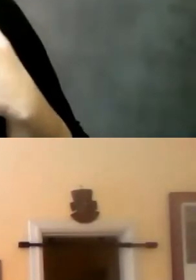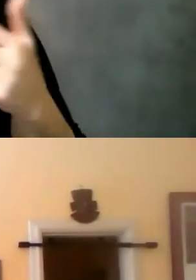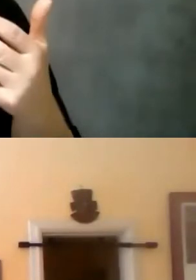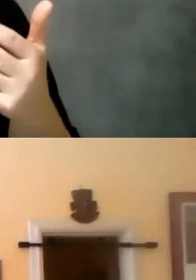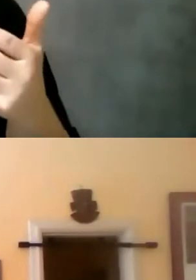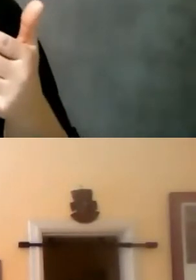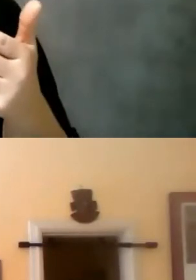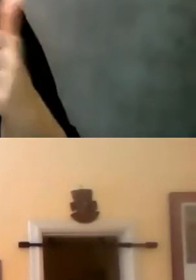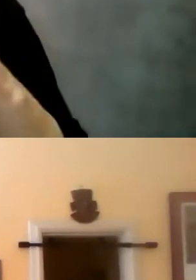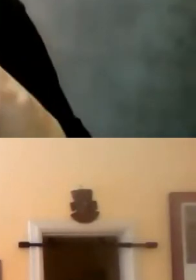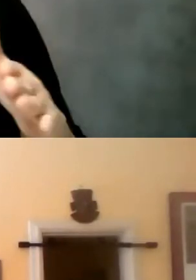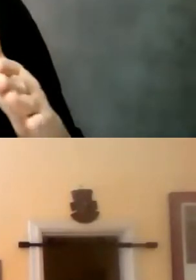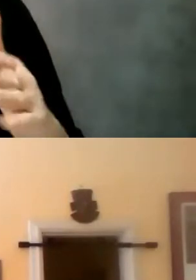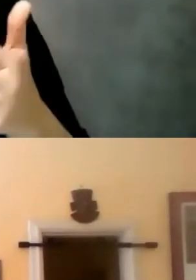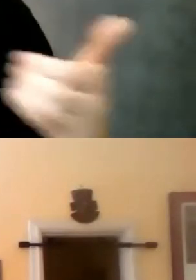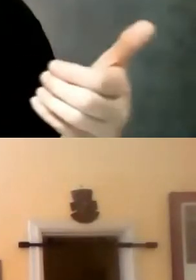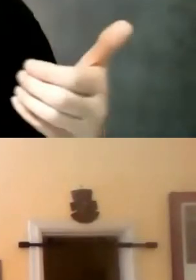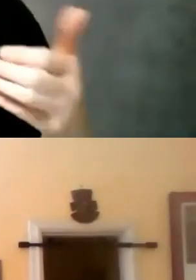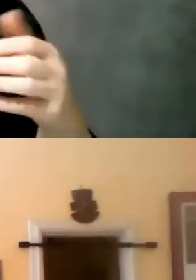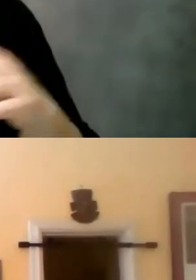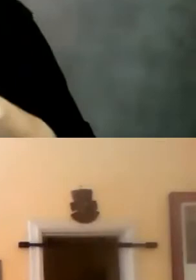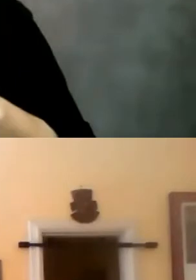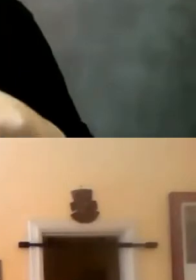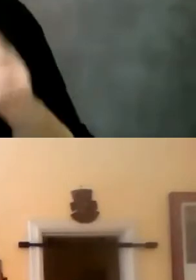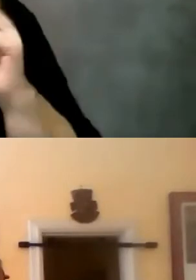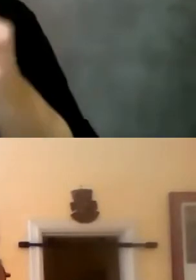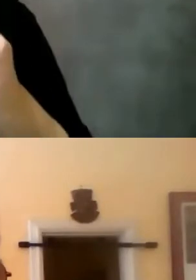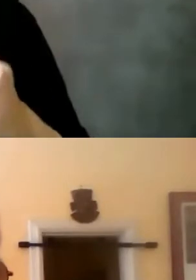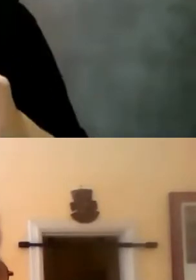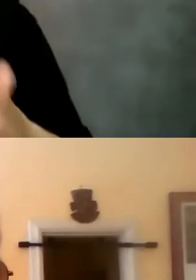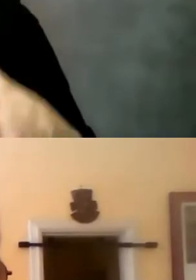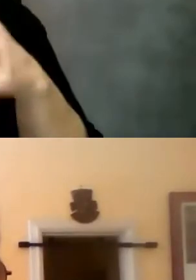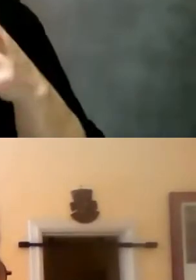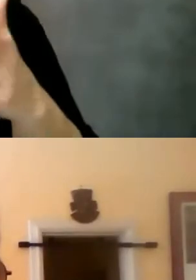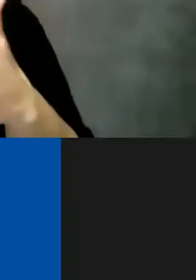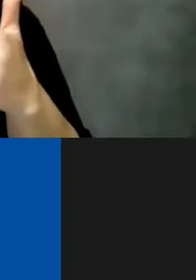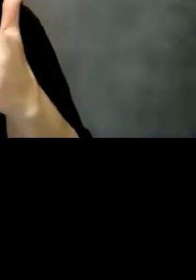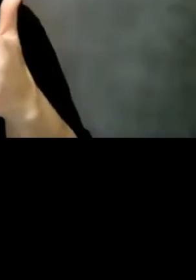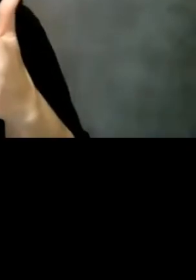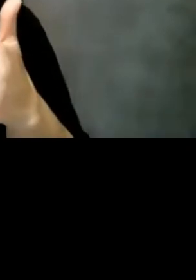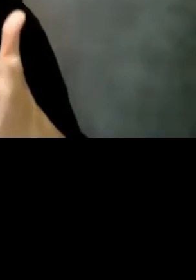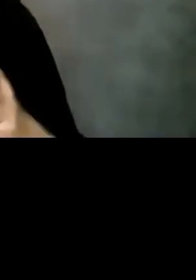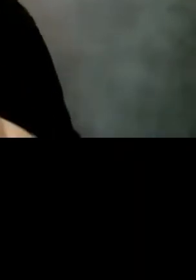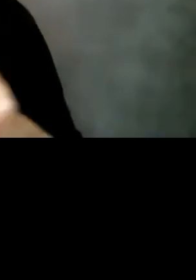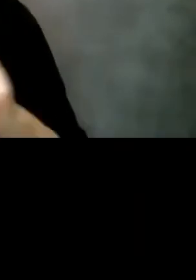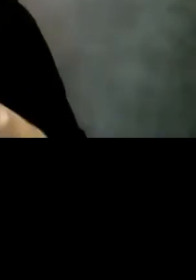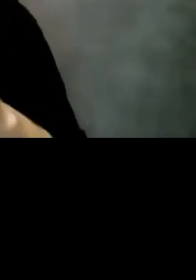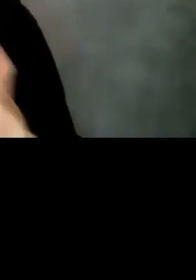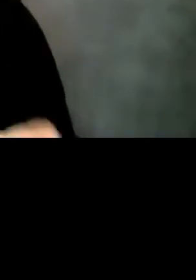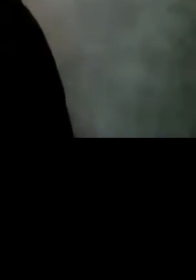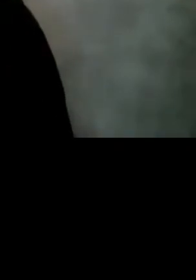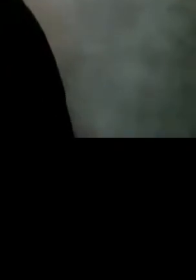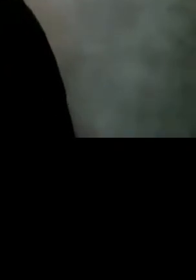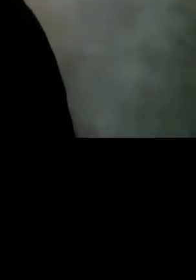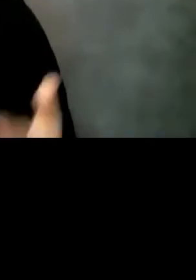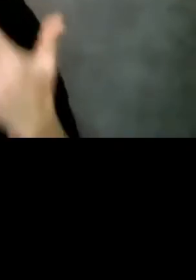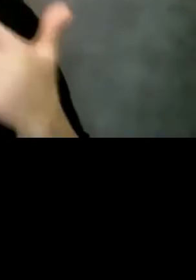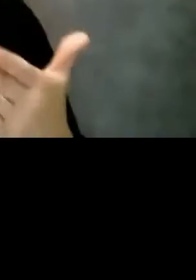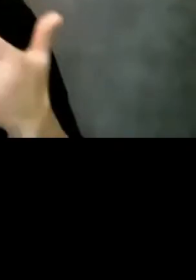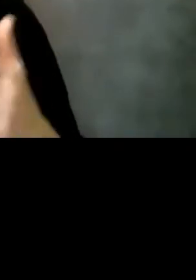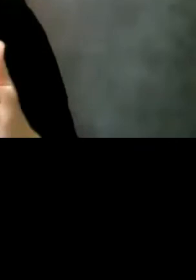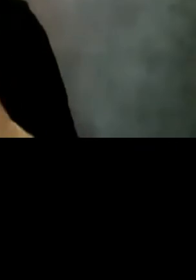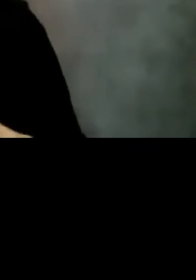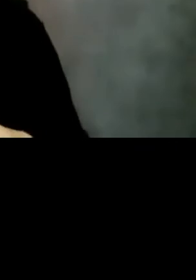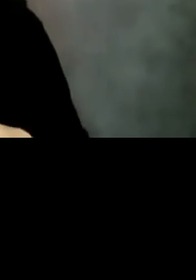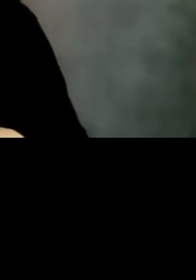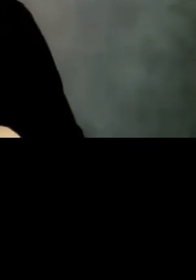right? So it doesn't necessarily change your initial conclusion. In that case, the SES, even though omitted from your initial analysis,